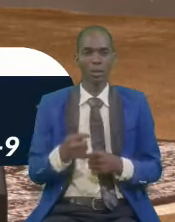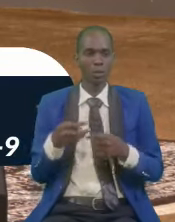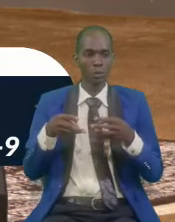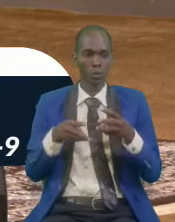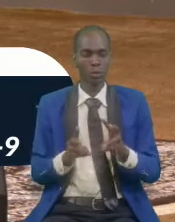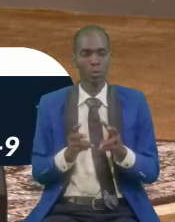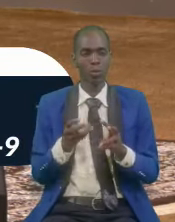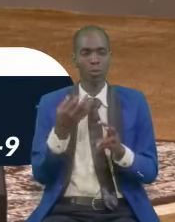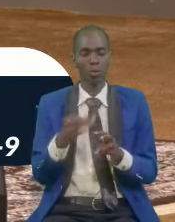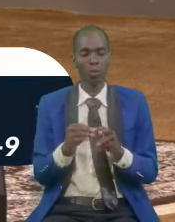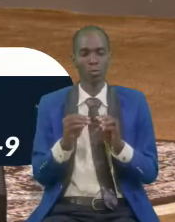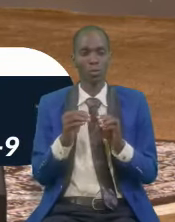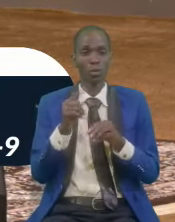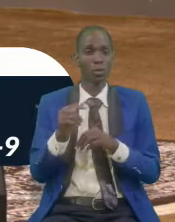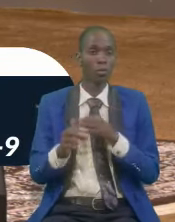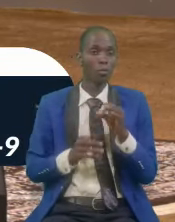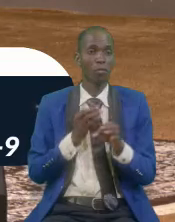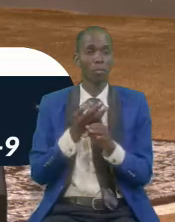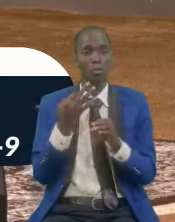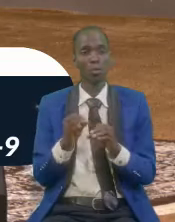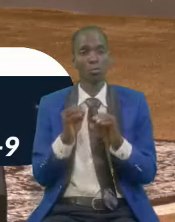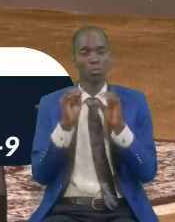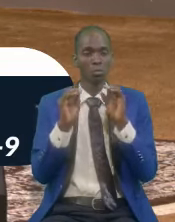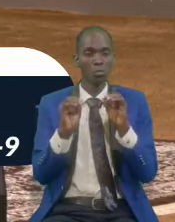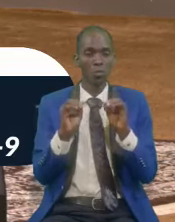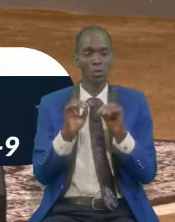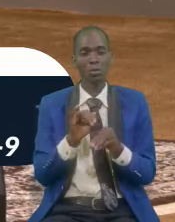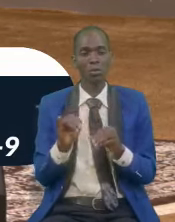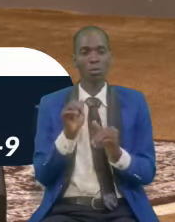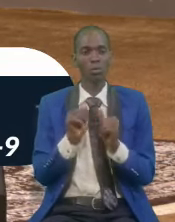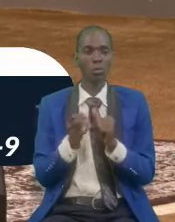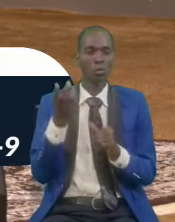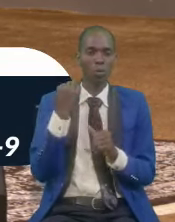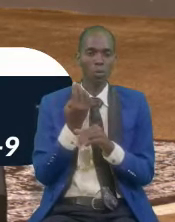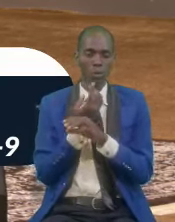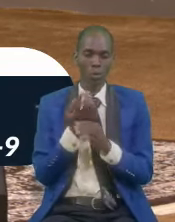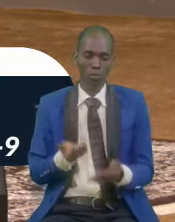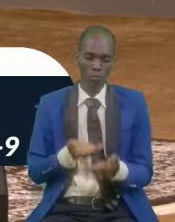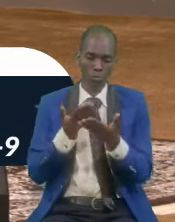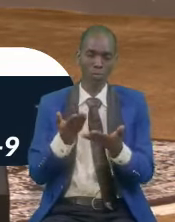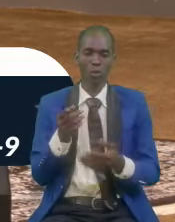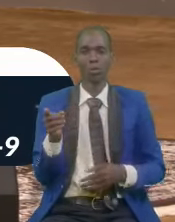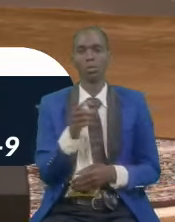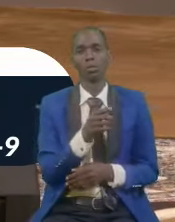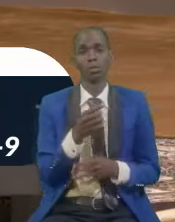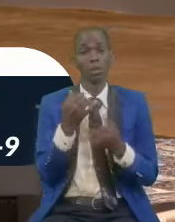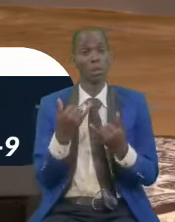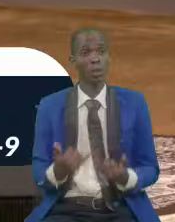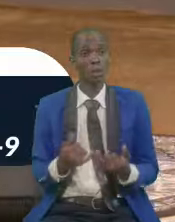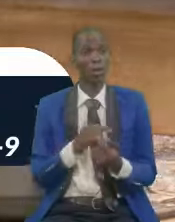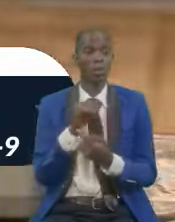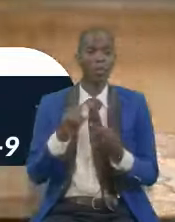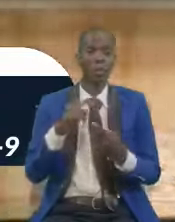of doctrine which was delivered you. Now, when the grace of God came